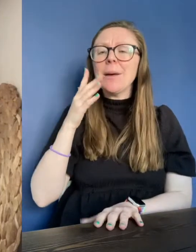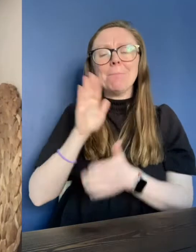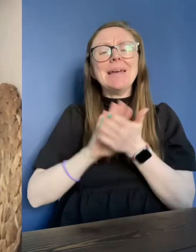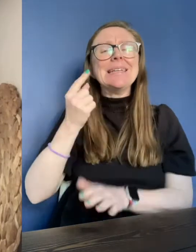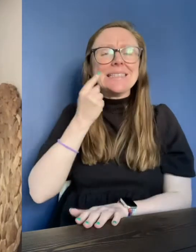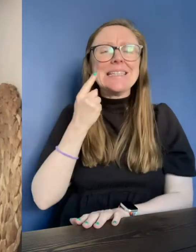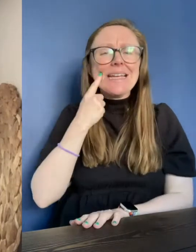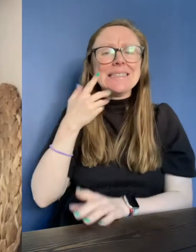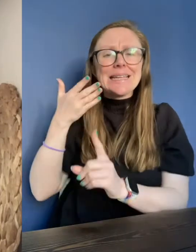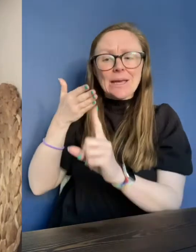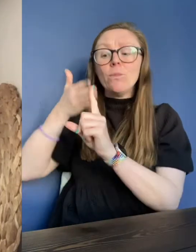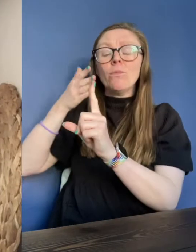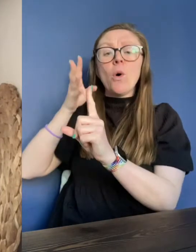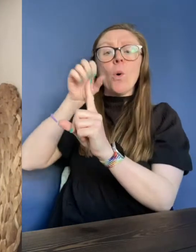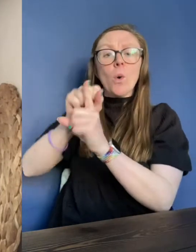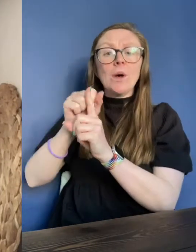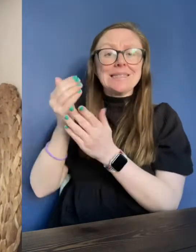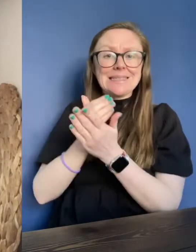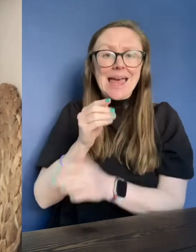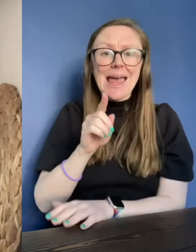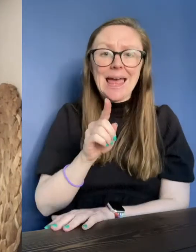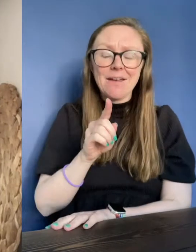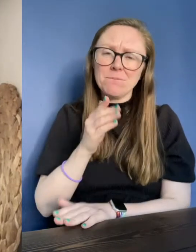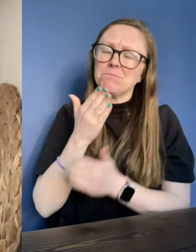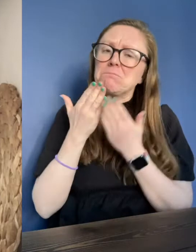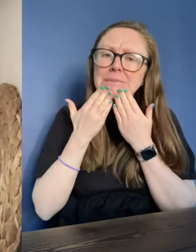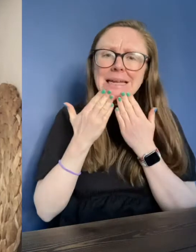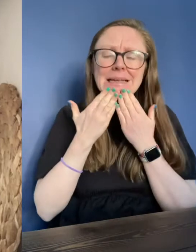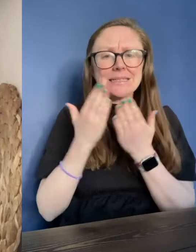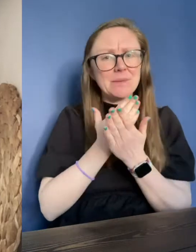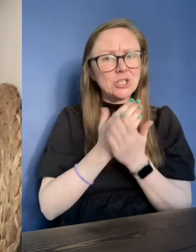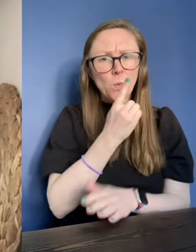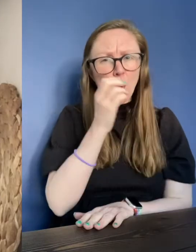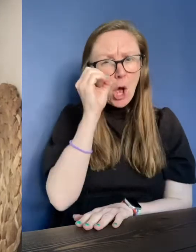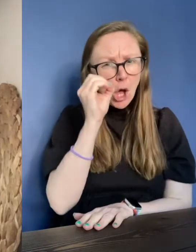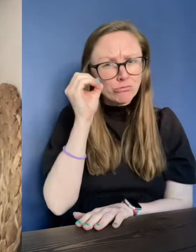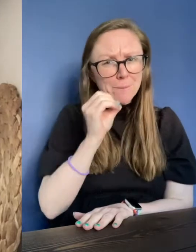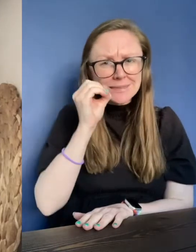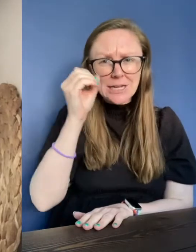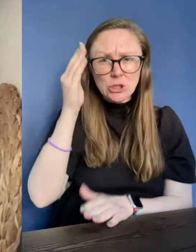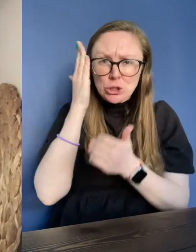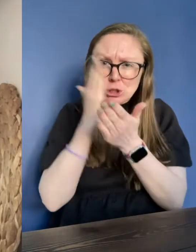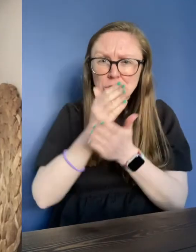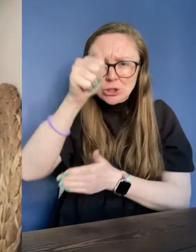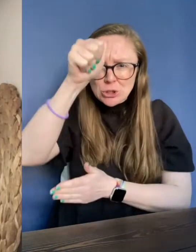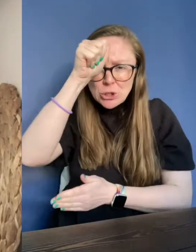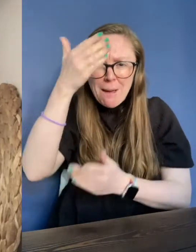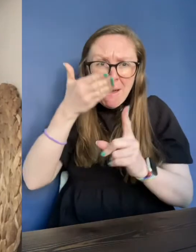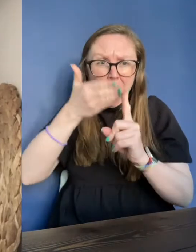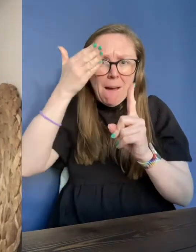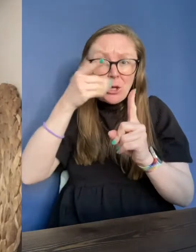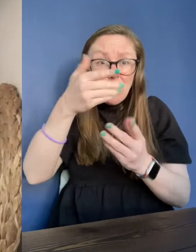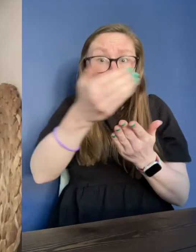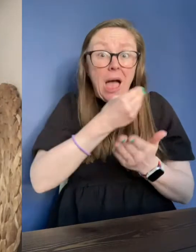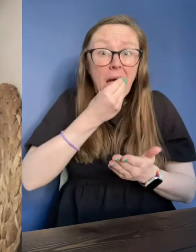easy one to identify, but do be 100% sure of the identification of any plant